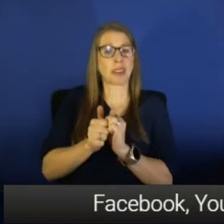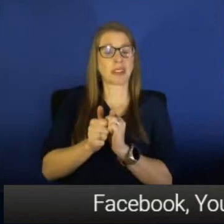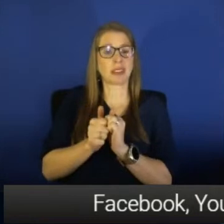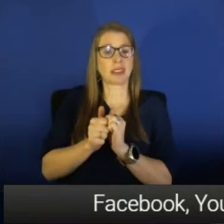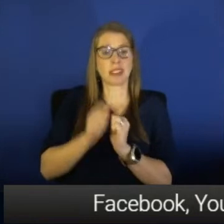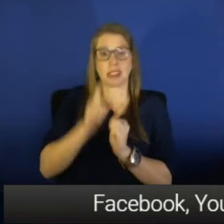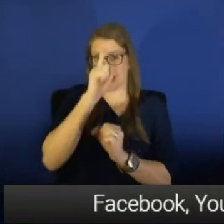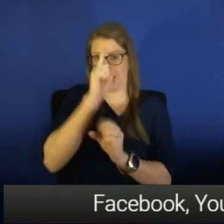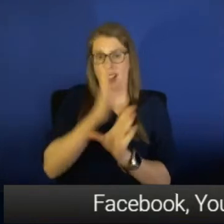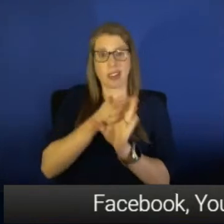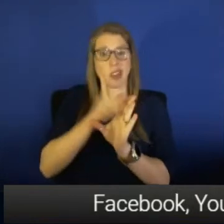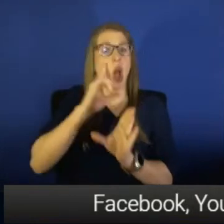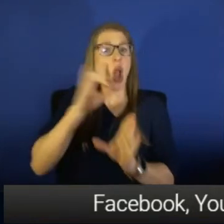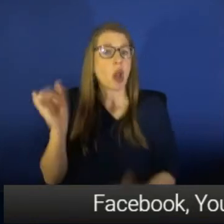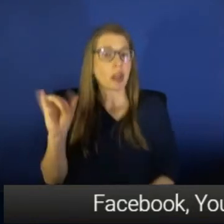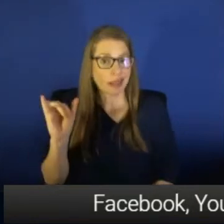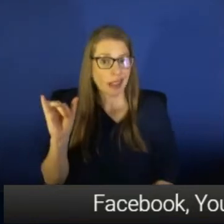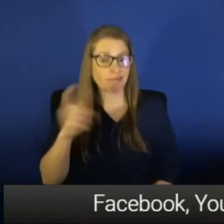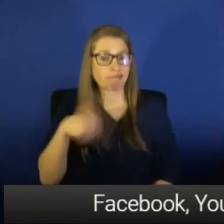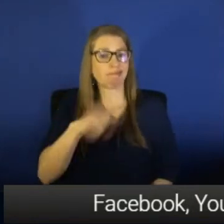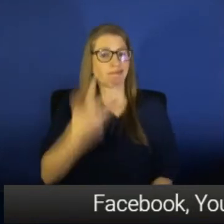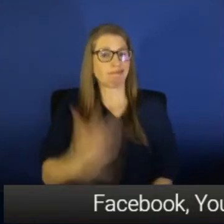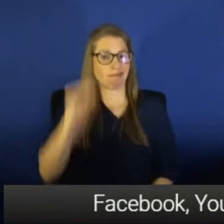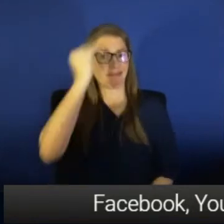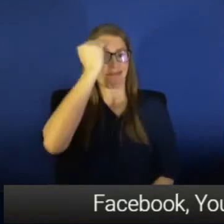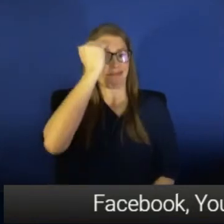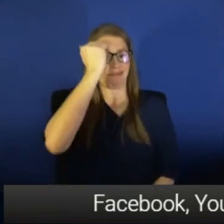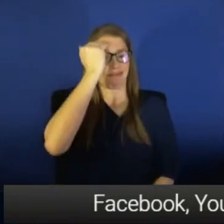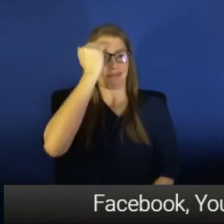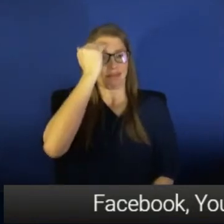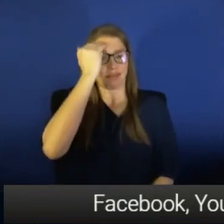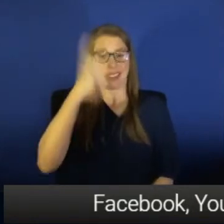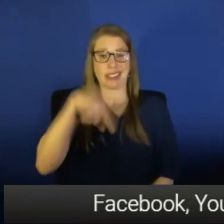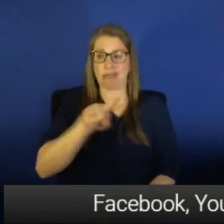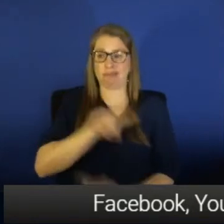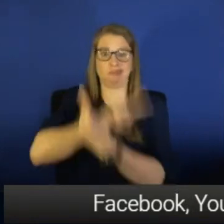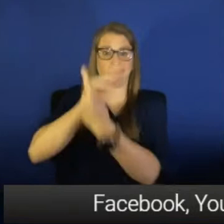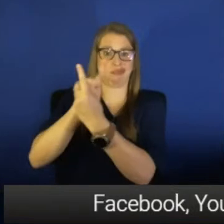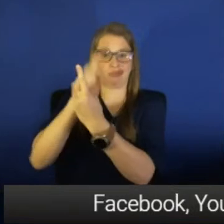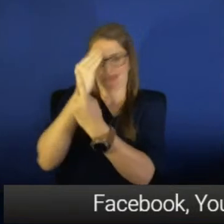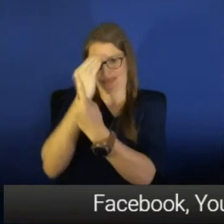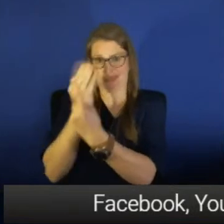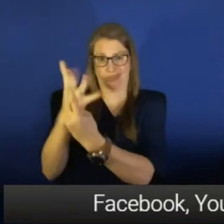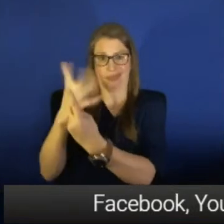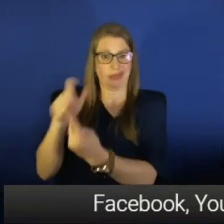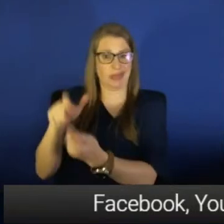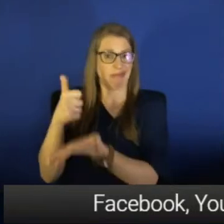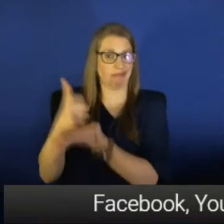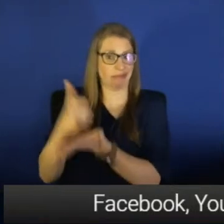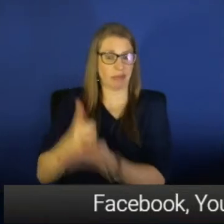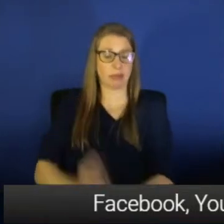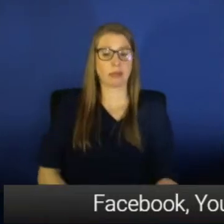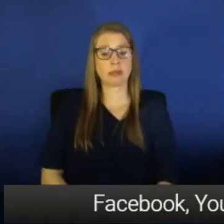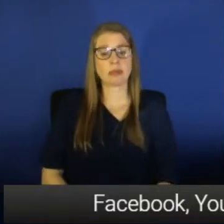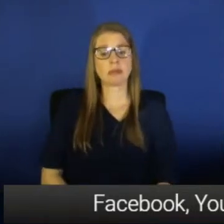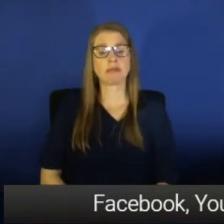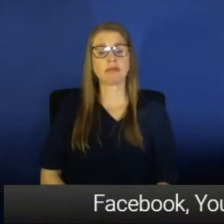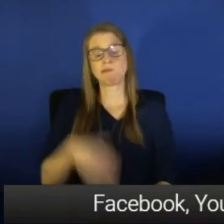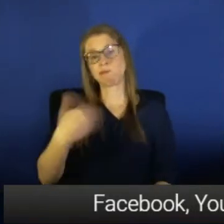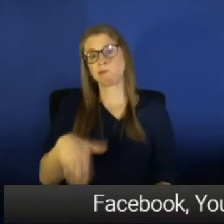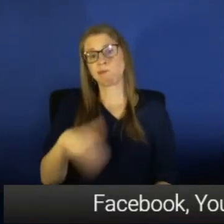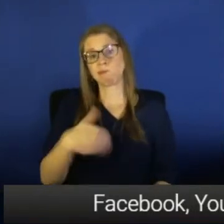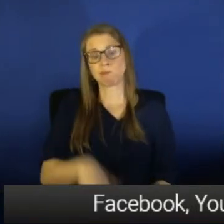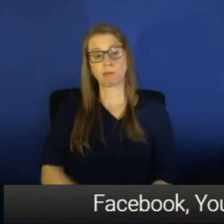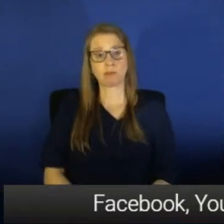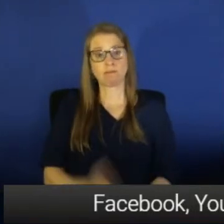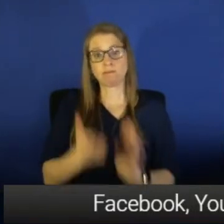platform looks like. And so anyway, it speaks volumes to the individuals, to the organization, and